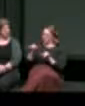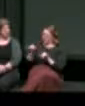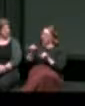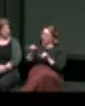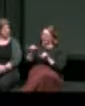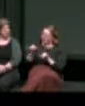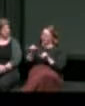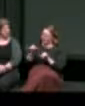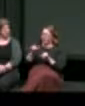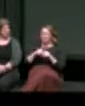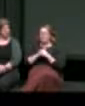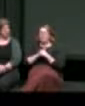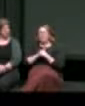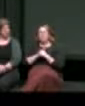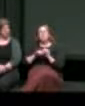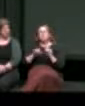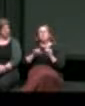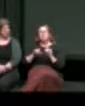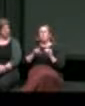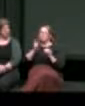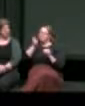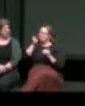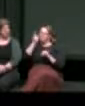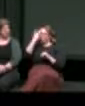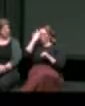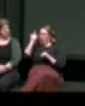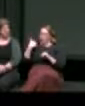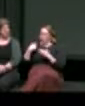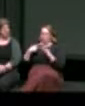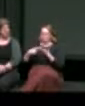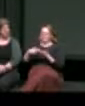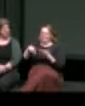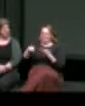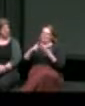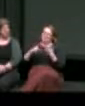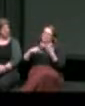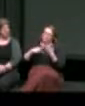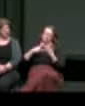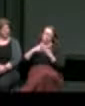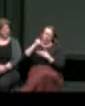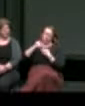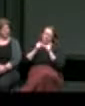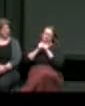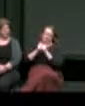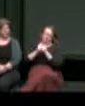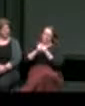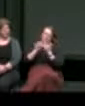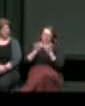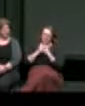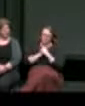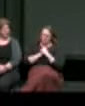And so you'll understand why we talk about these together.